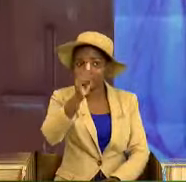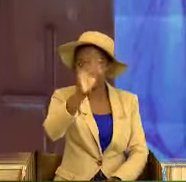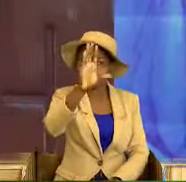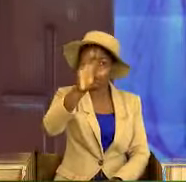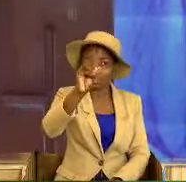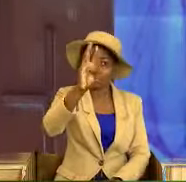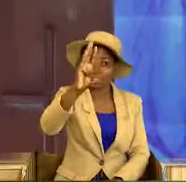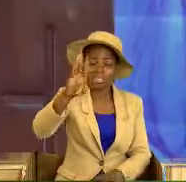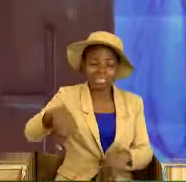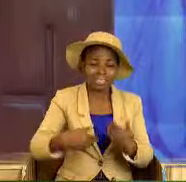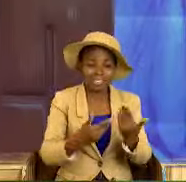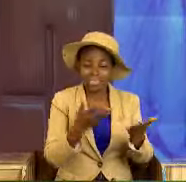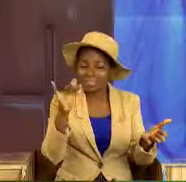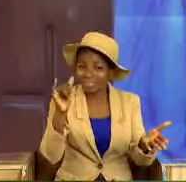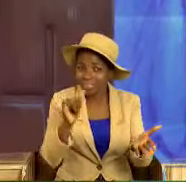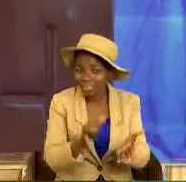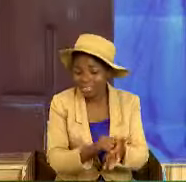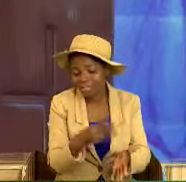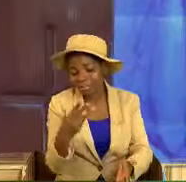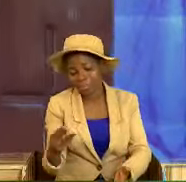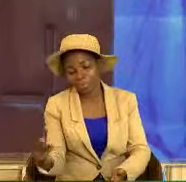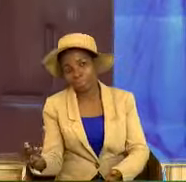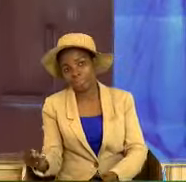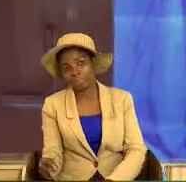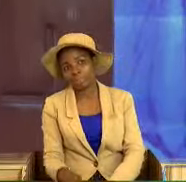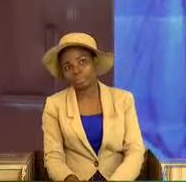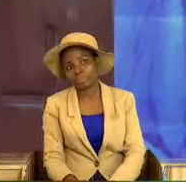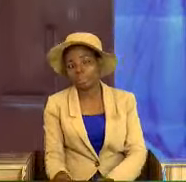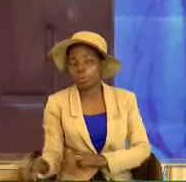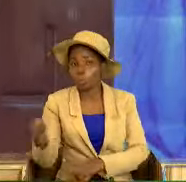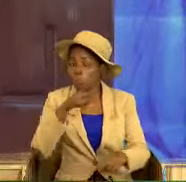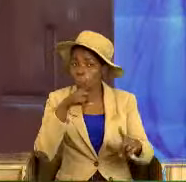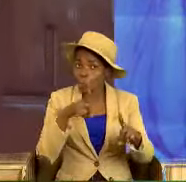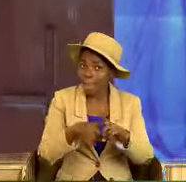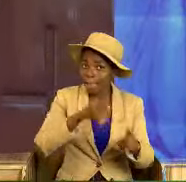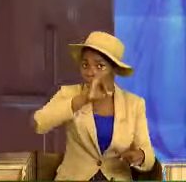inheritance so when Jacob was giving his sons